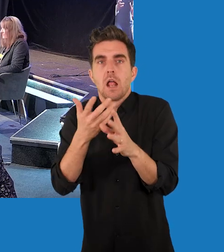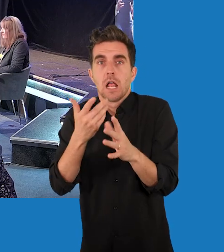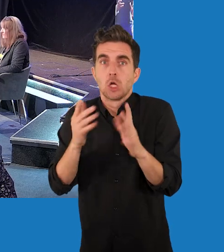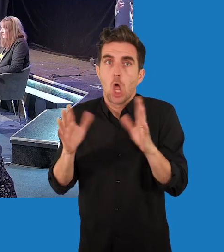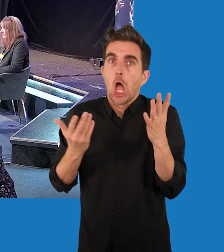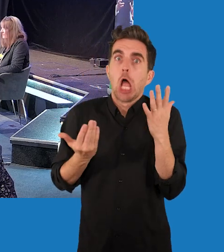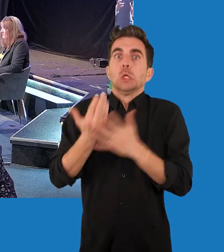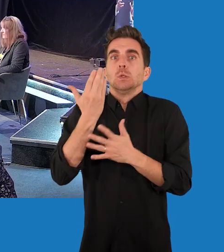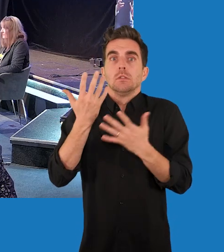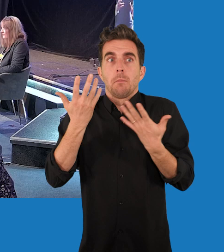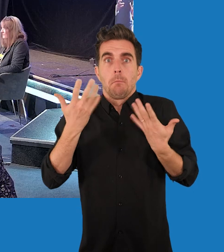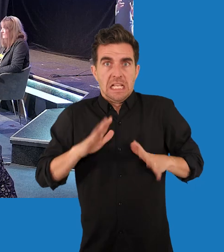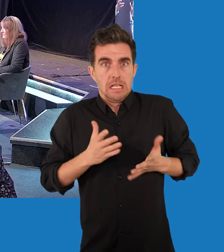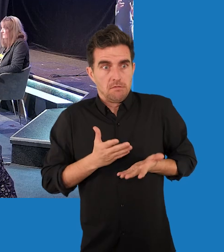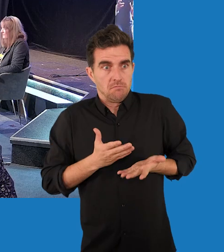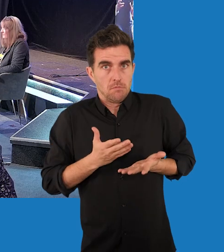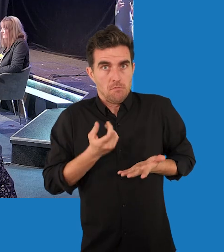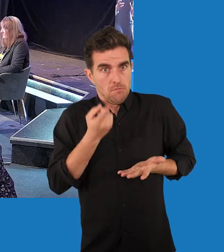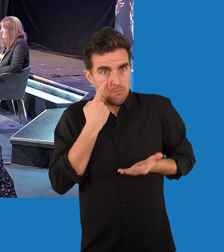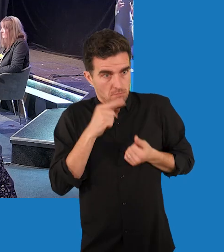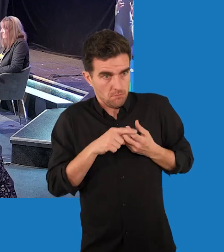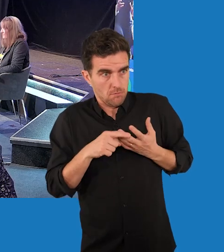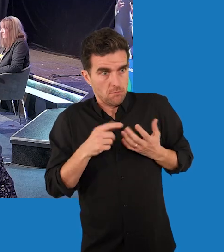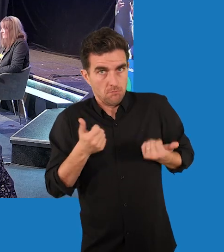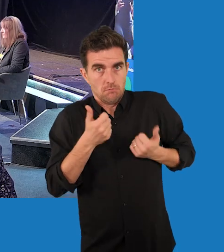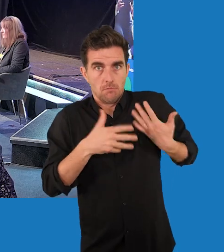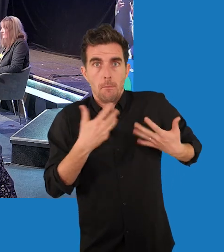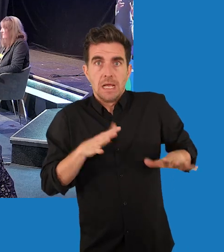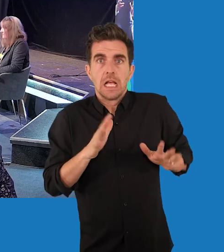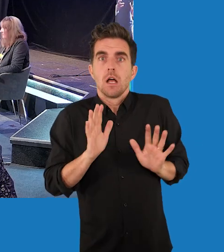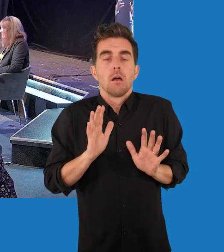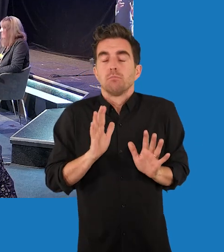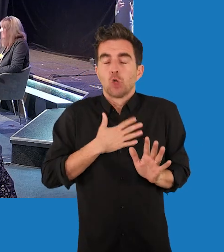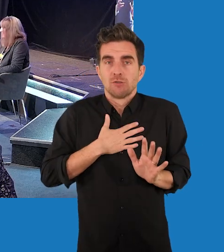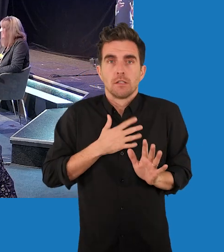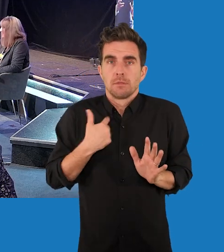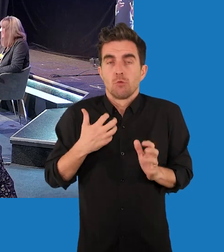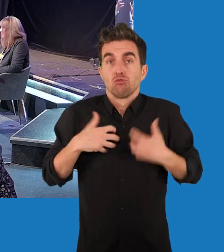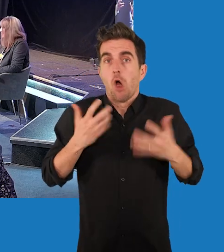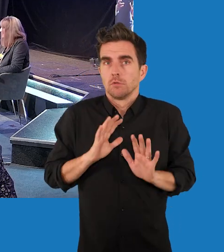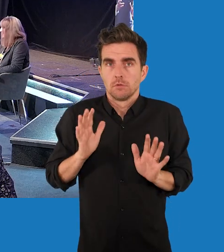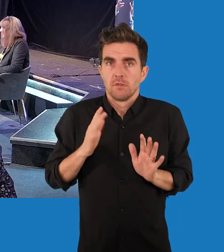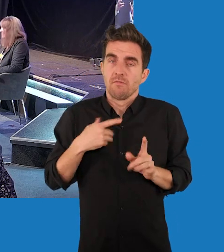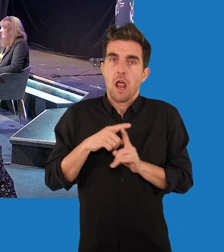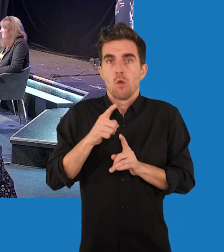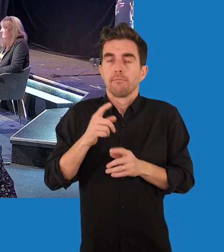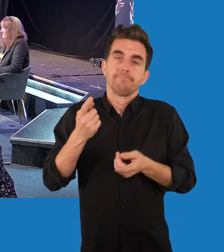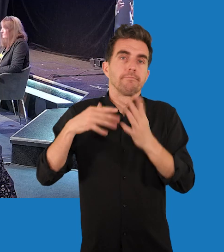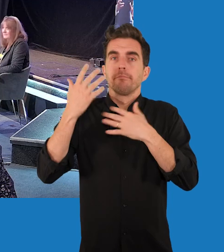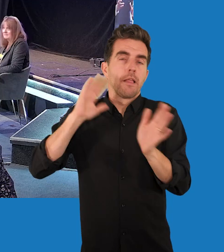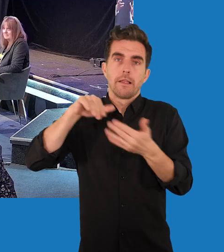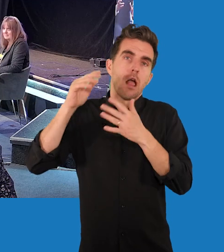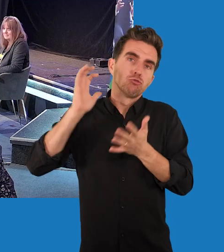new idea, it's a long-term, old and tried and trusted thing. Sorry, it makes me cross. It's like you're starting